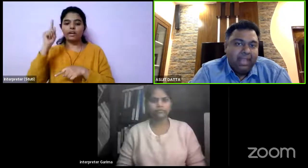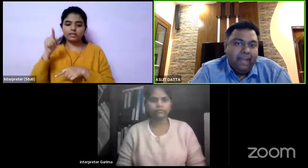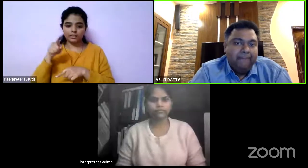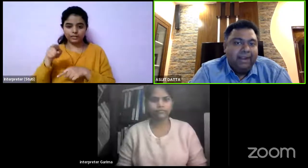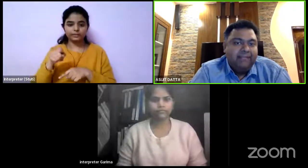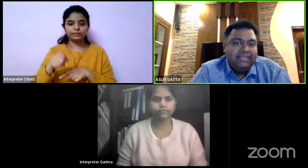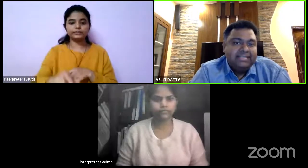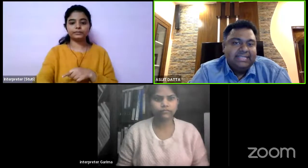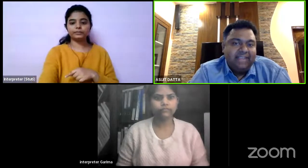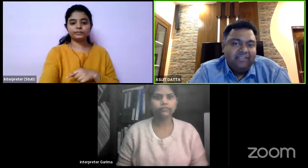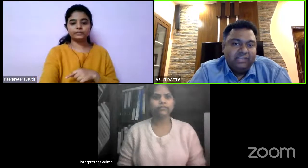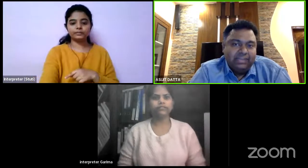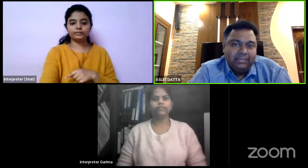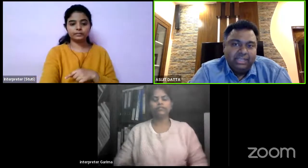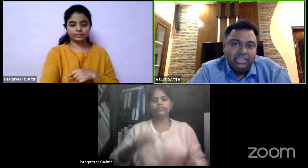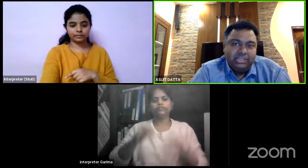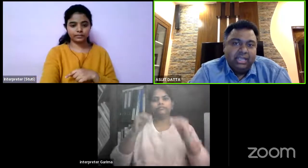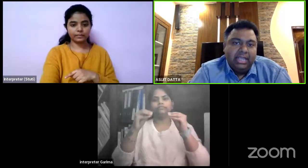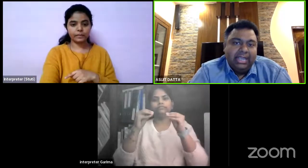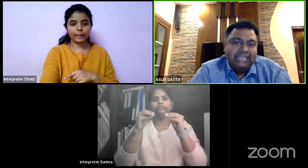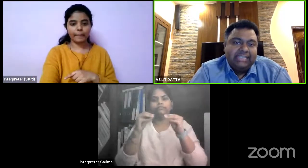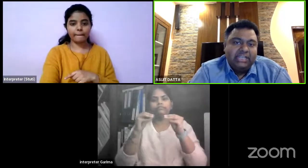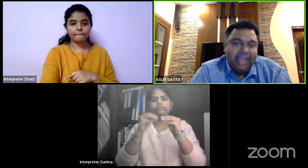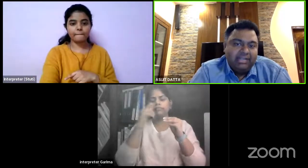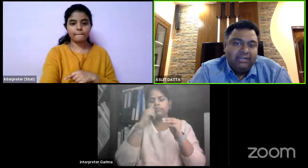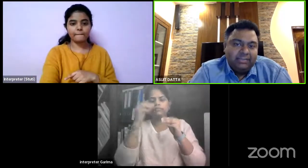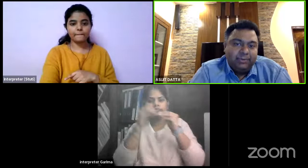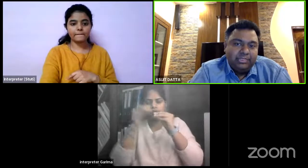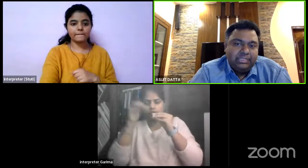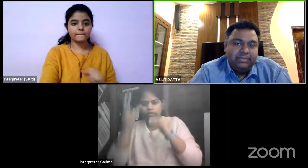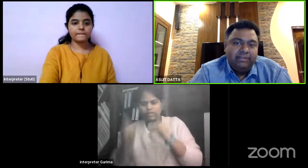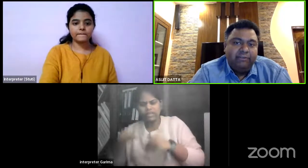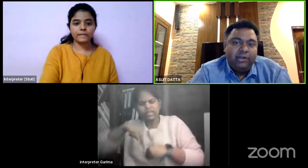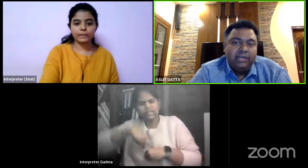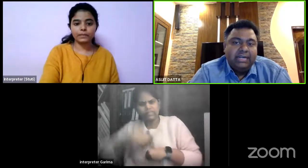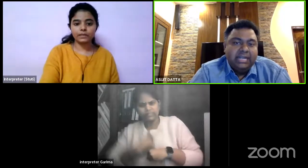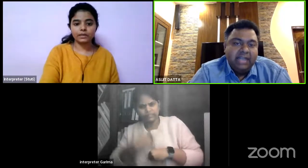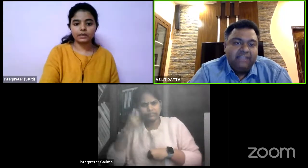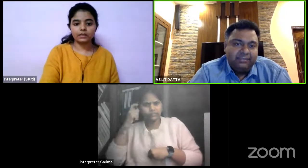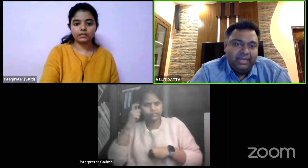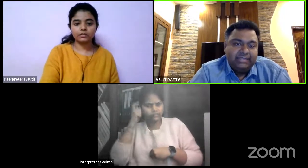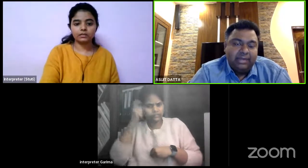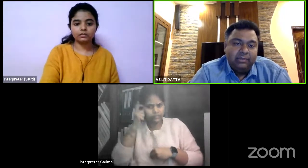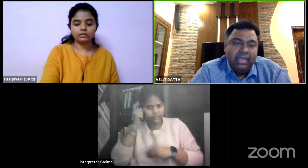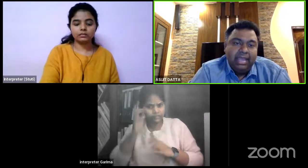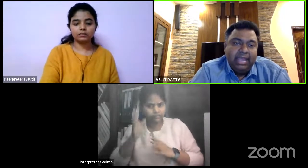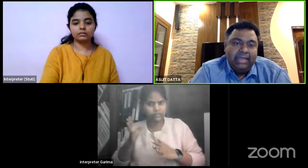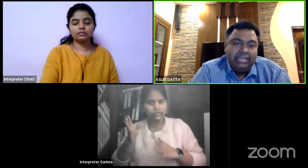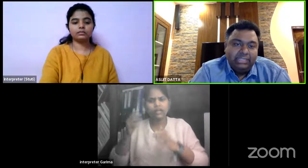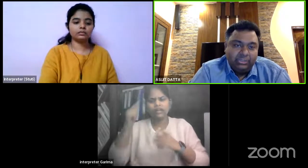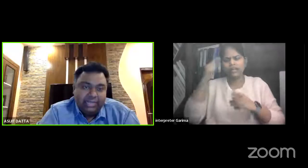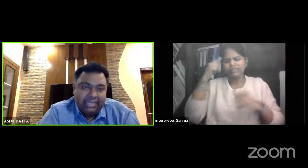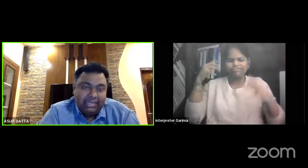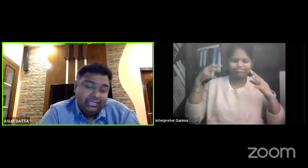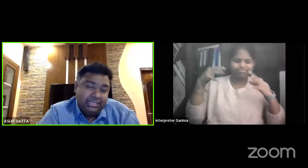family. Bharati's self-condemnation is directly responsible for her nervous breakdown